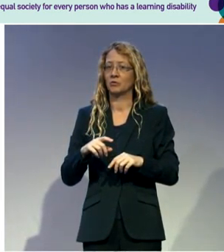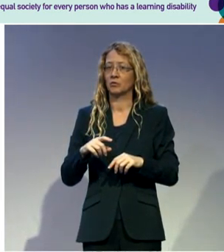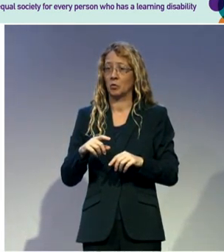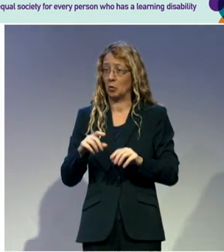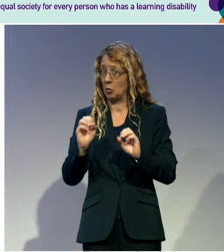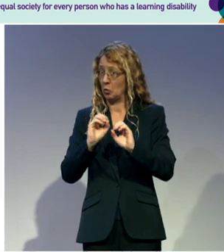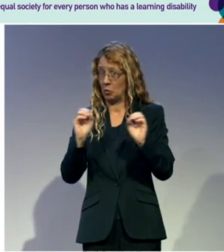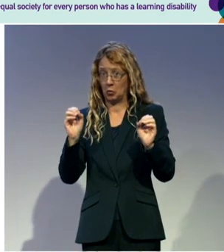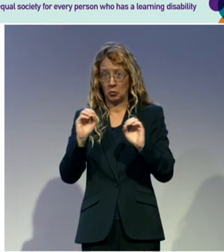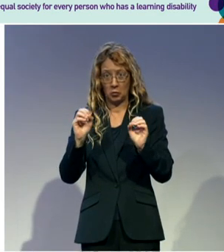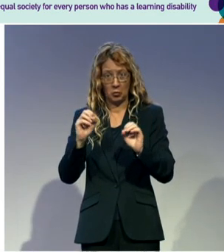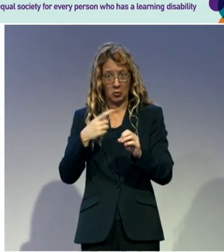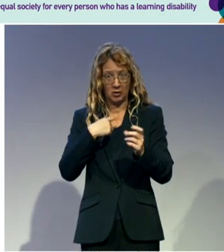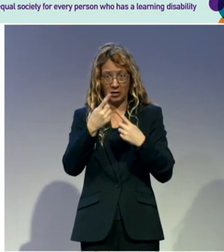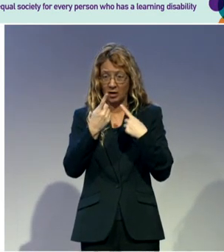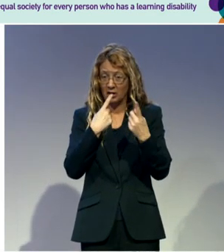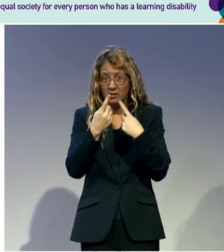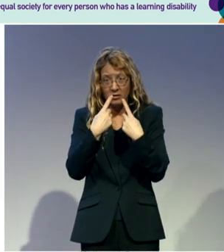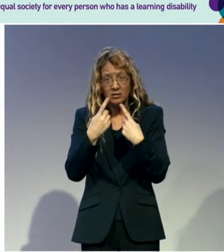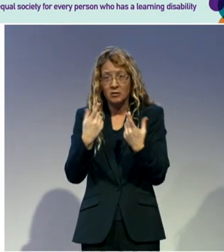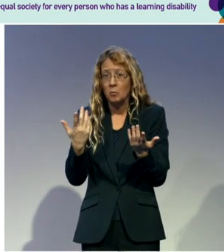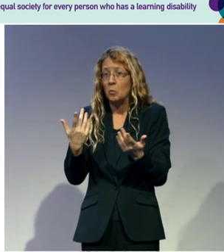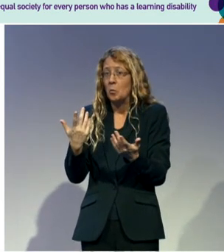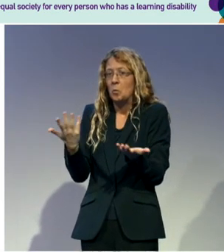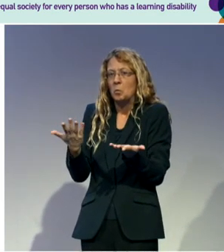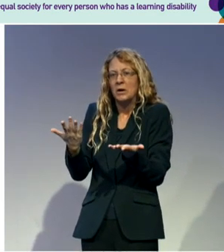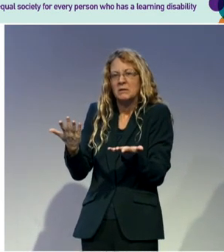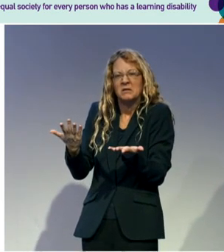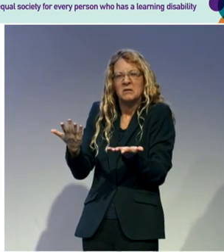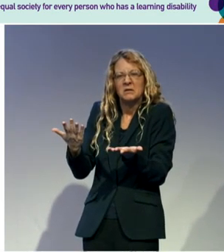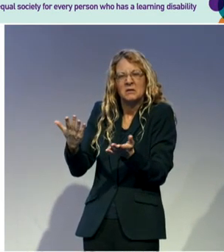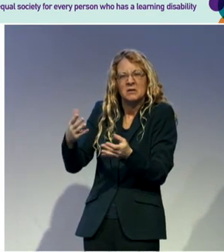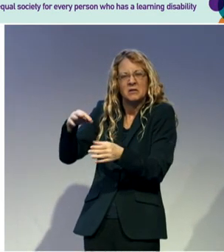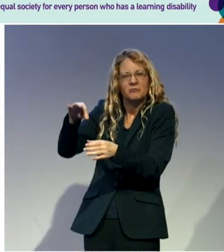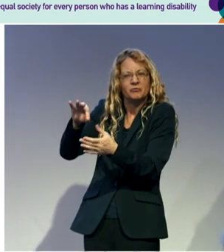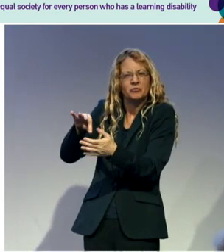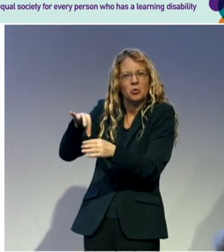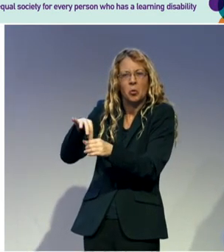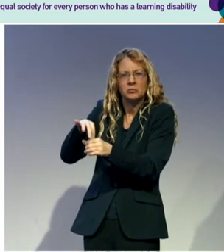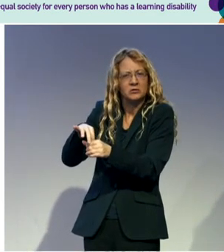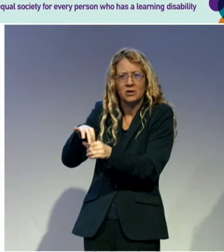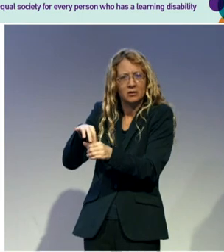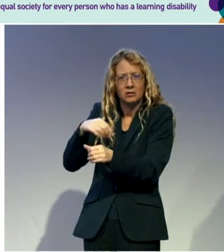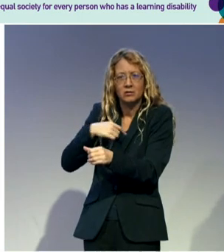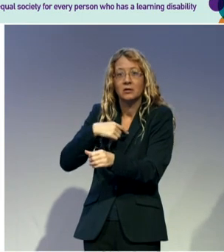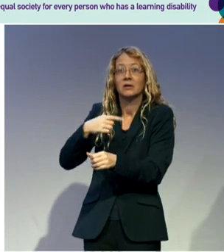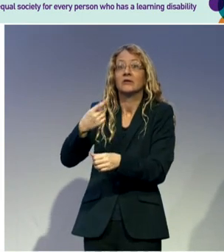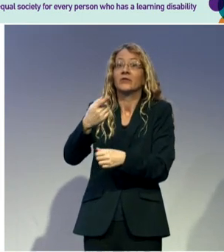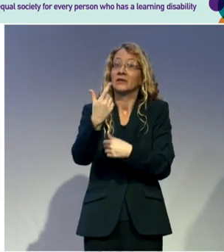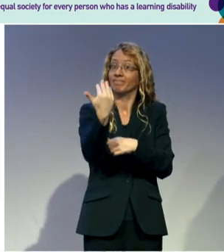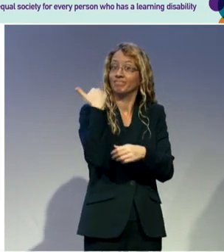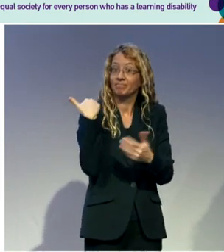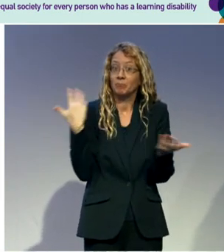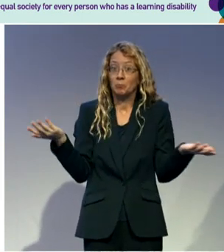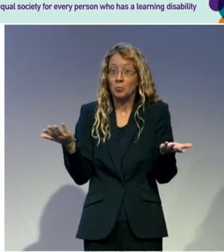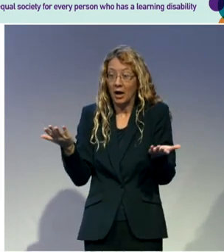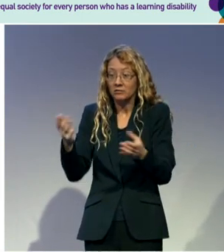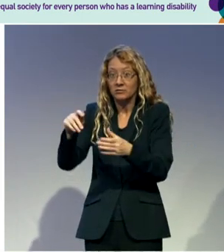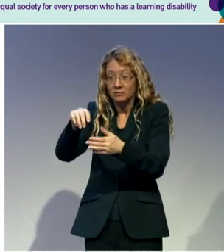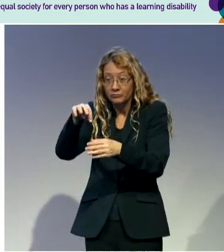elections, more about my rights, it has helped me to feel more empowered to really take control of my right to vote, to